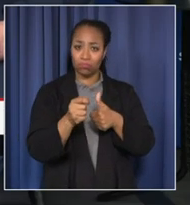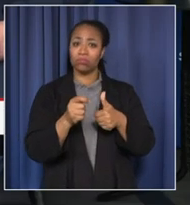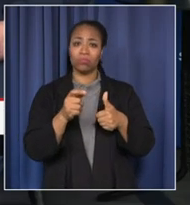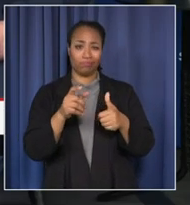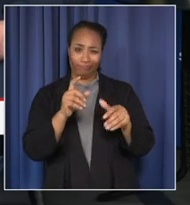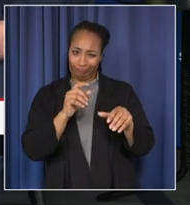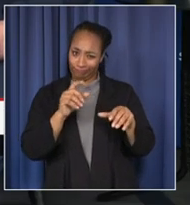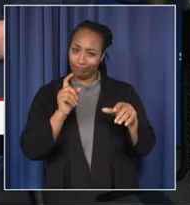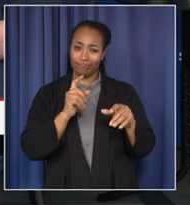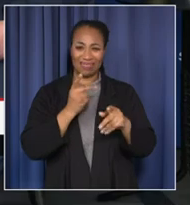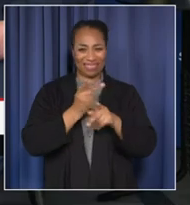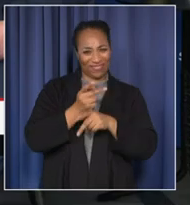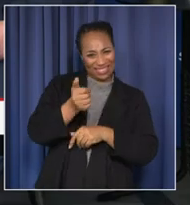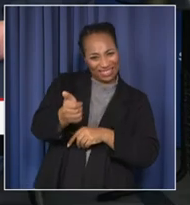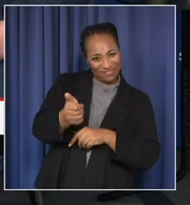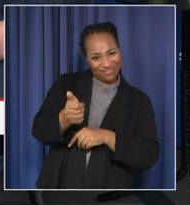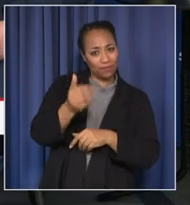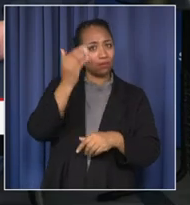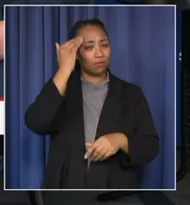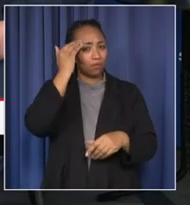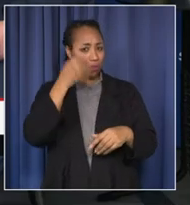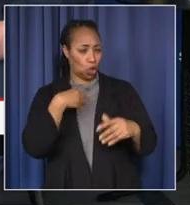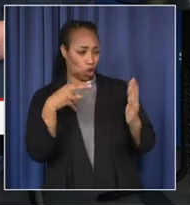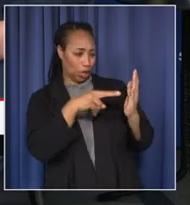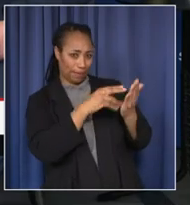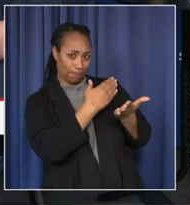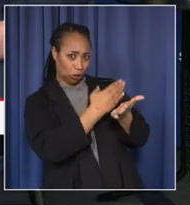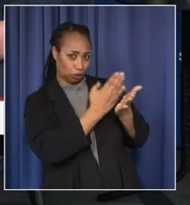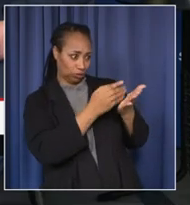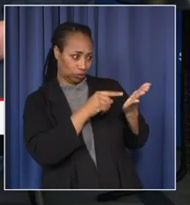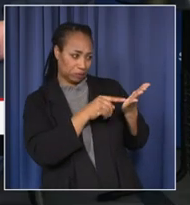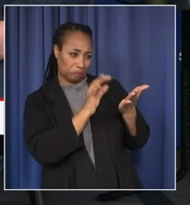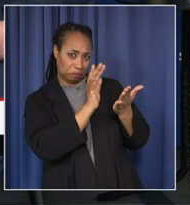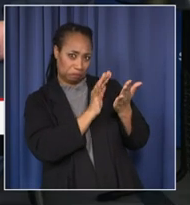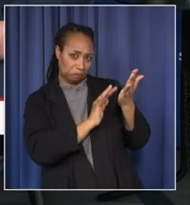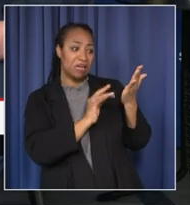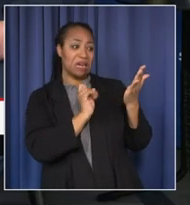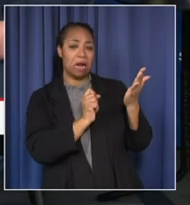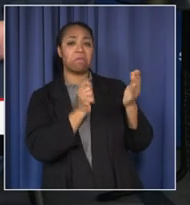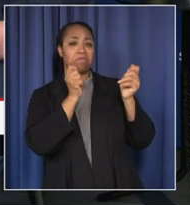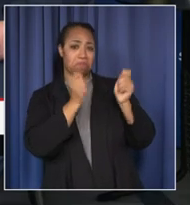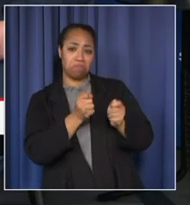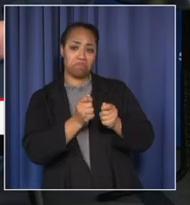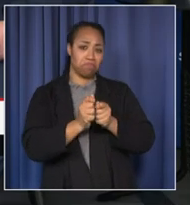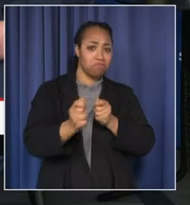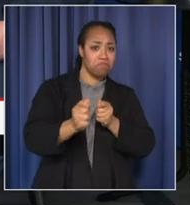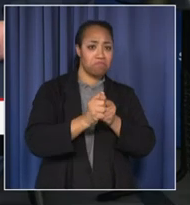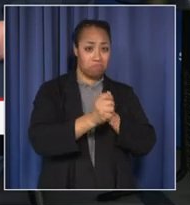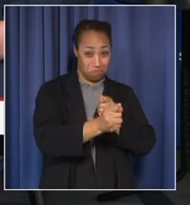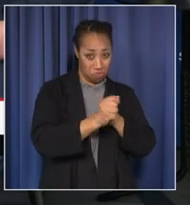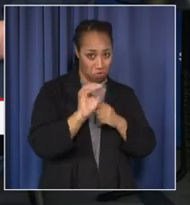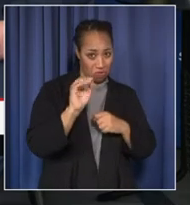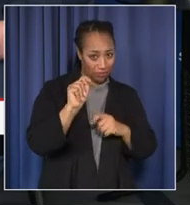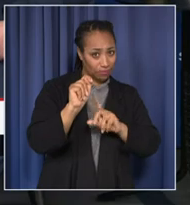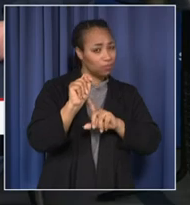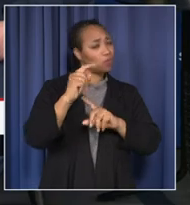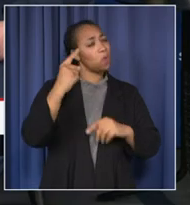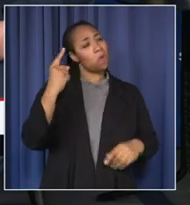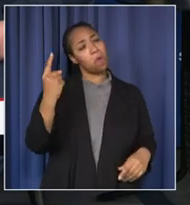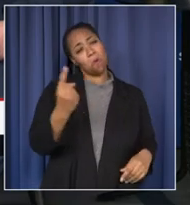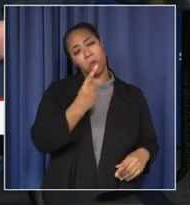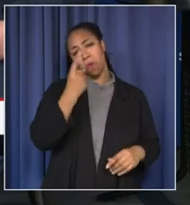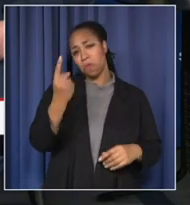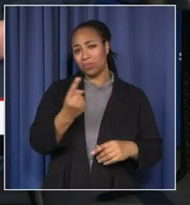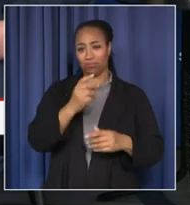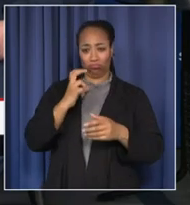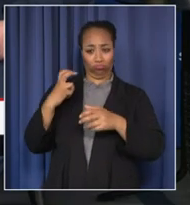are, and as long as I've been mayor, have funded our department at a level that allows us to hire the maximum